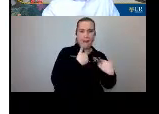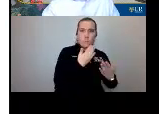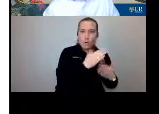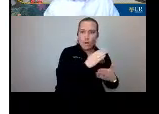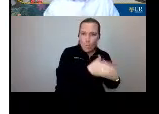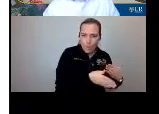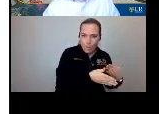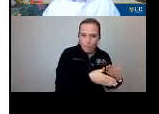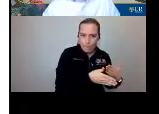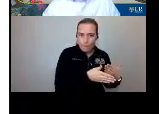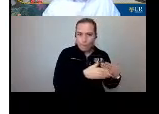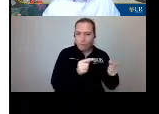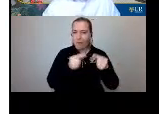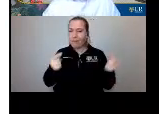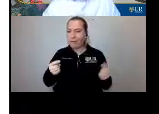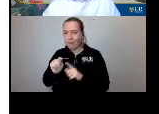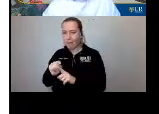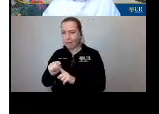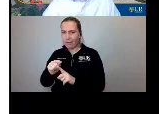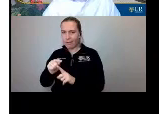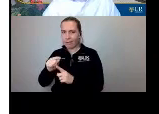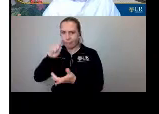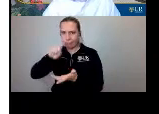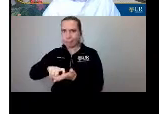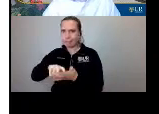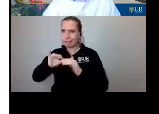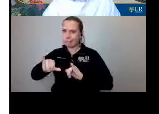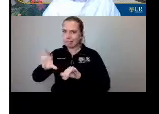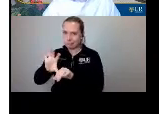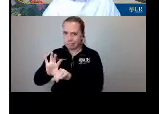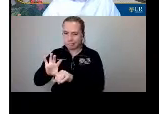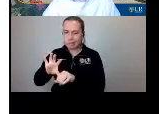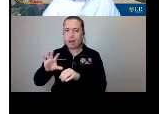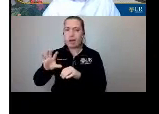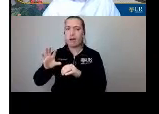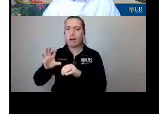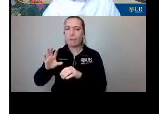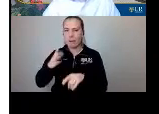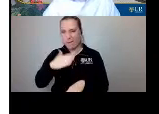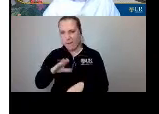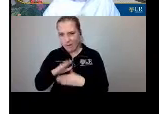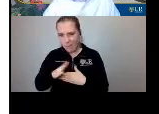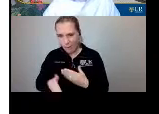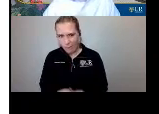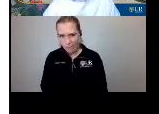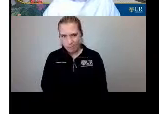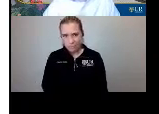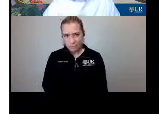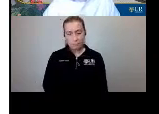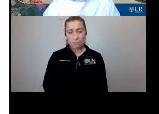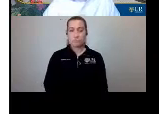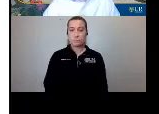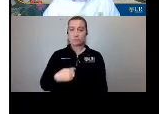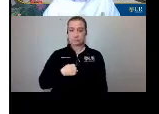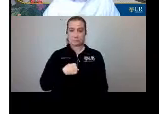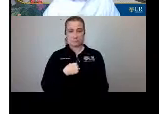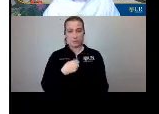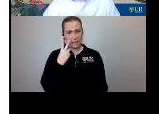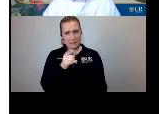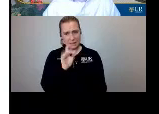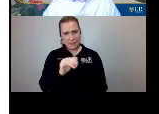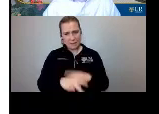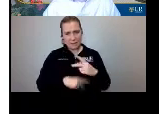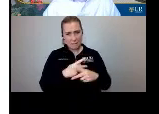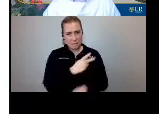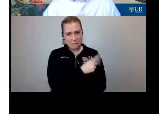treating. So as a radiologist, I'm very familiar with seeing these types of patients. This is how we